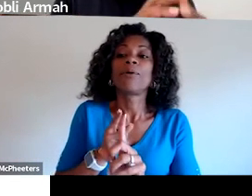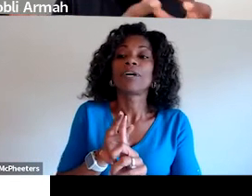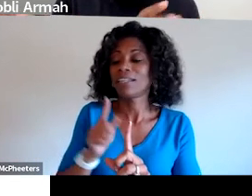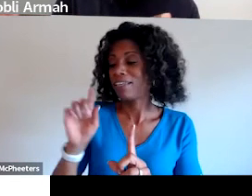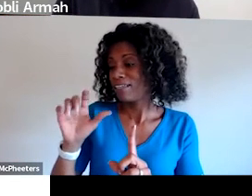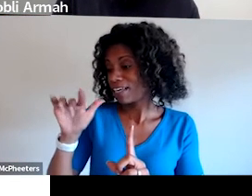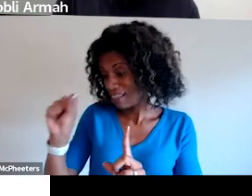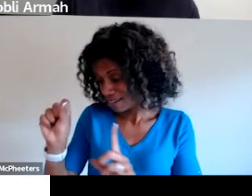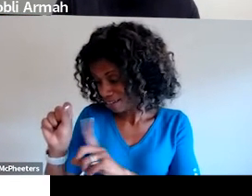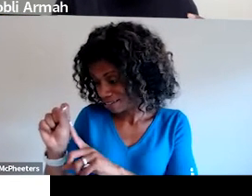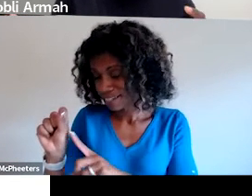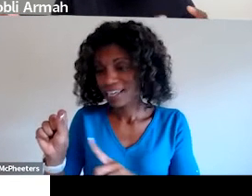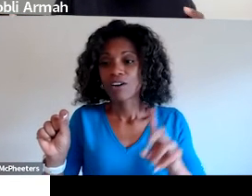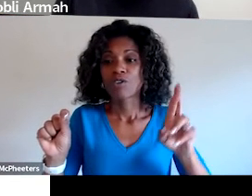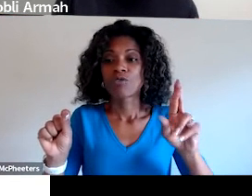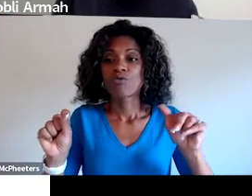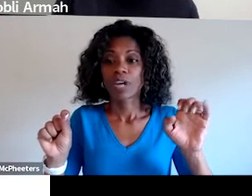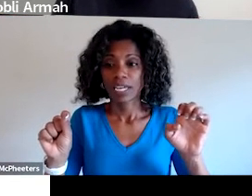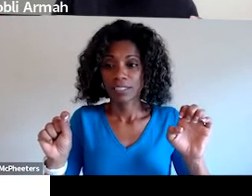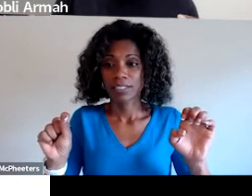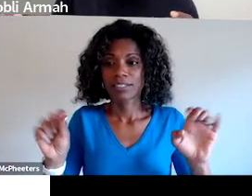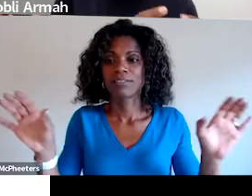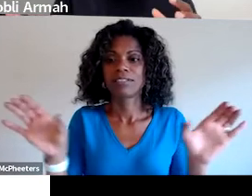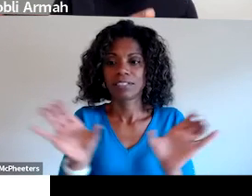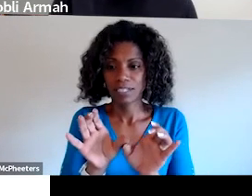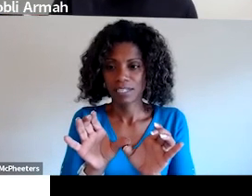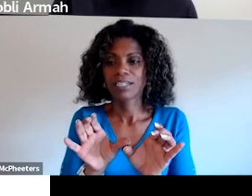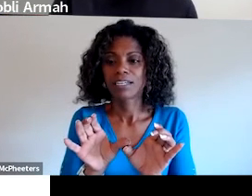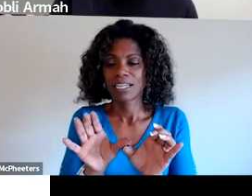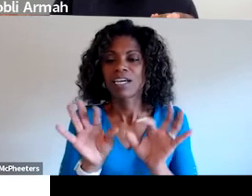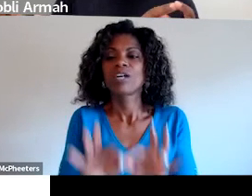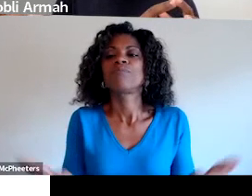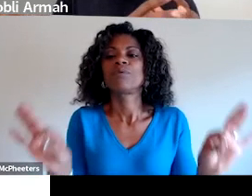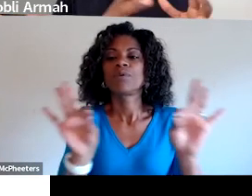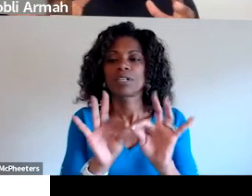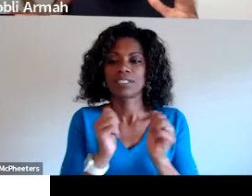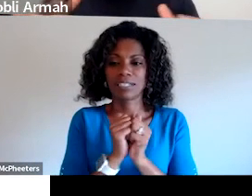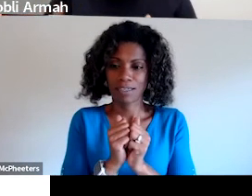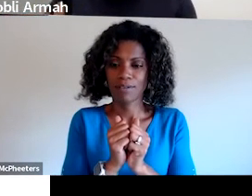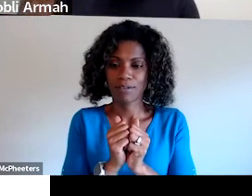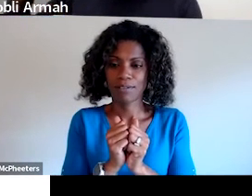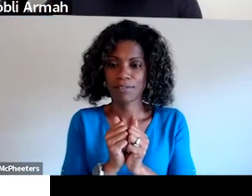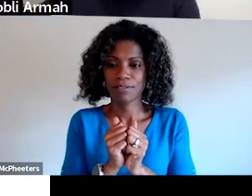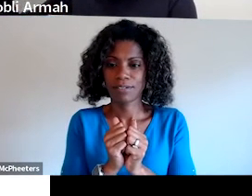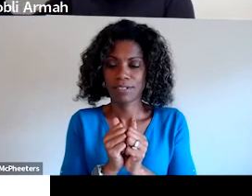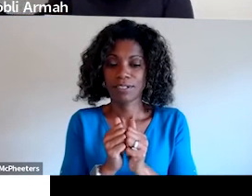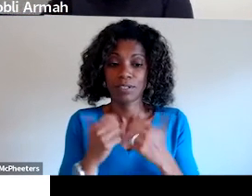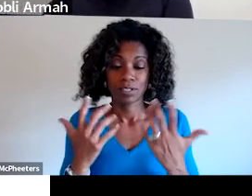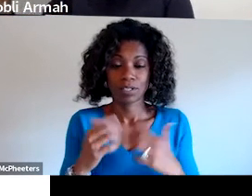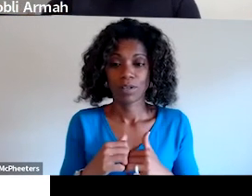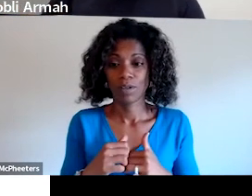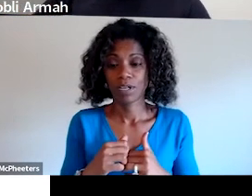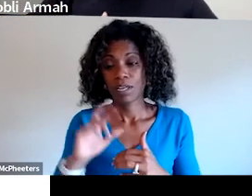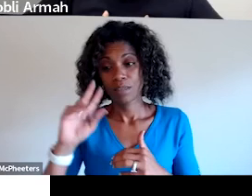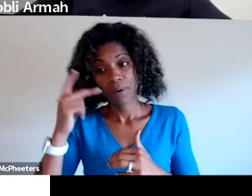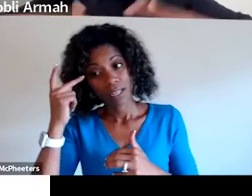where the majority of our country is in terms of wealth inequality and economic justice. And at the end of the day, what the partisan politics